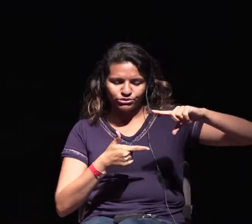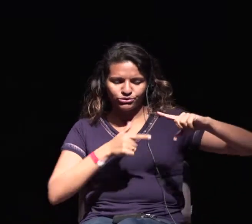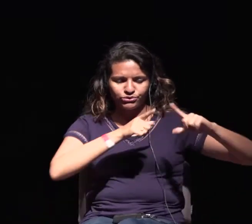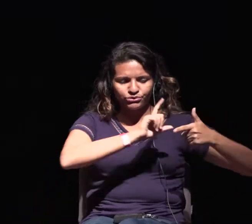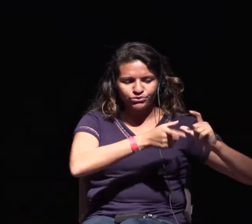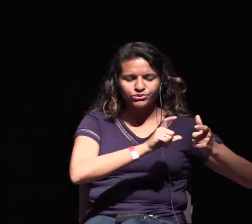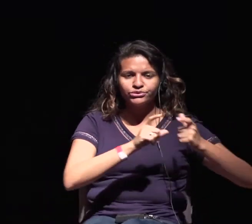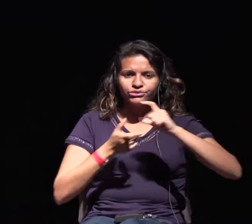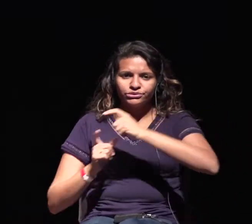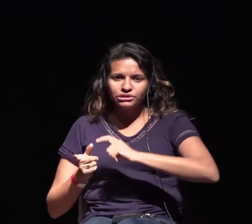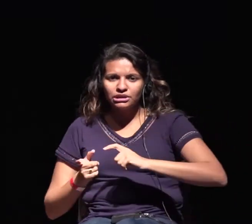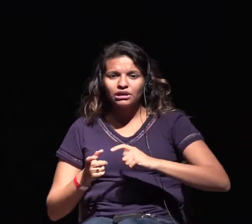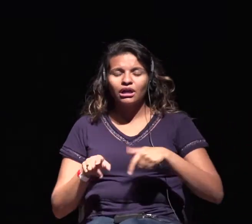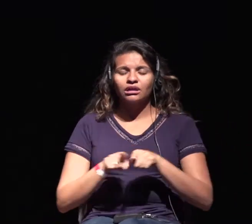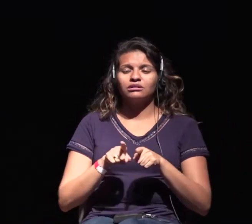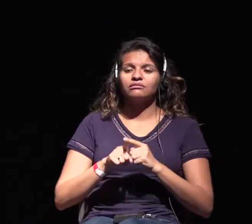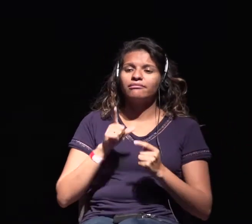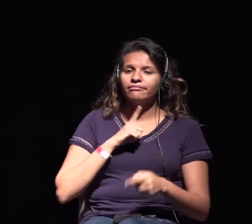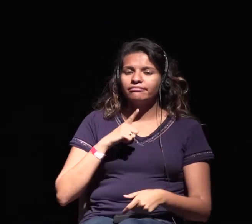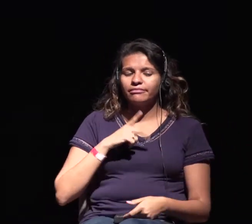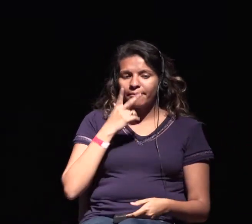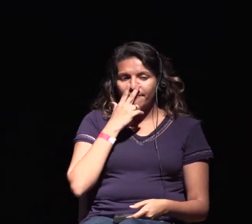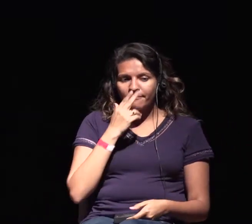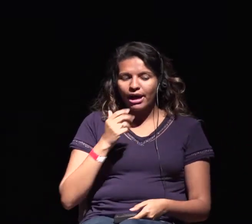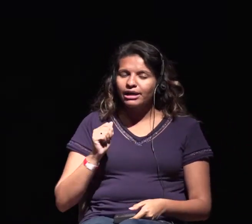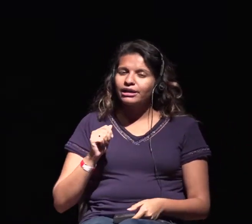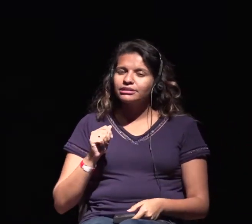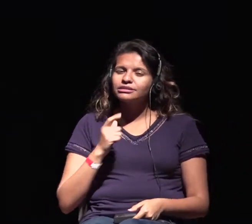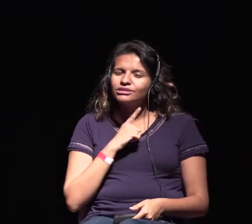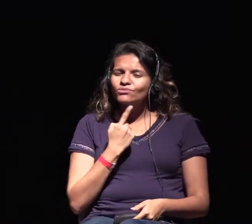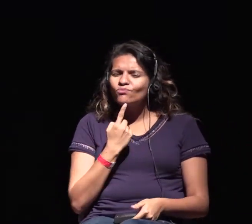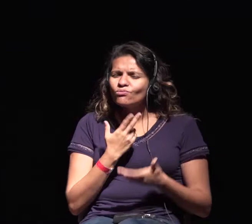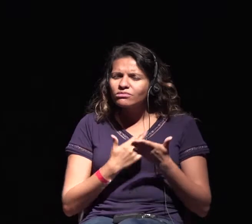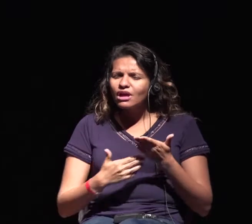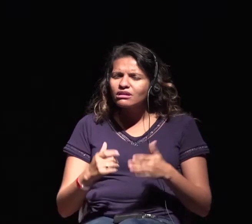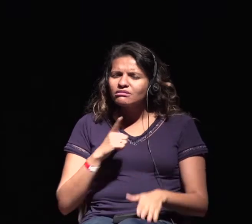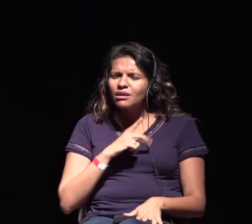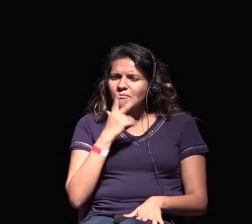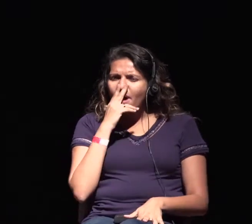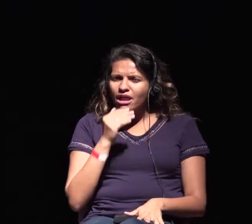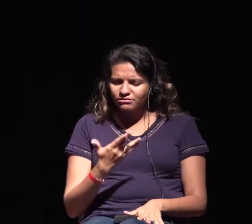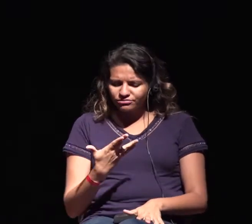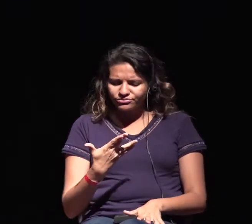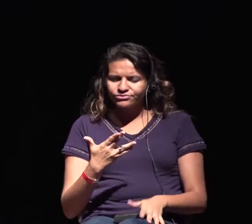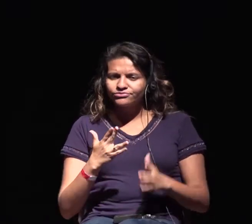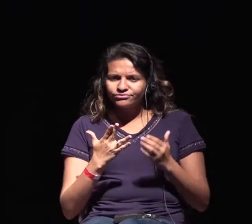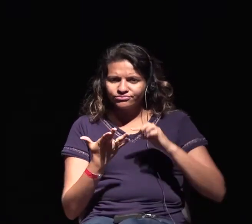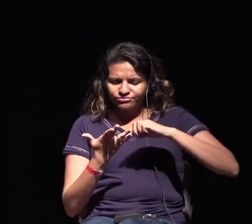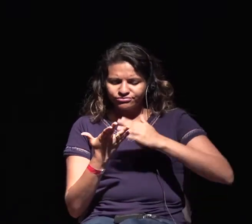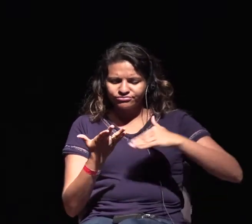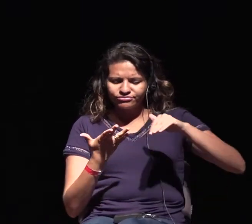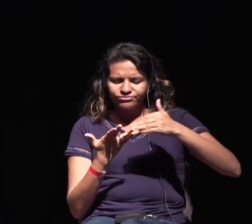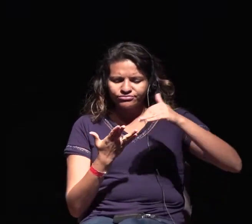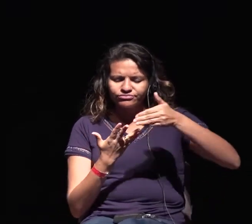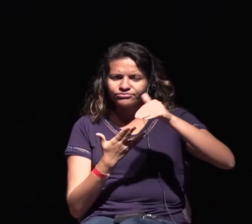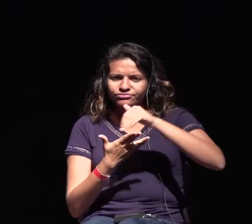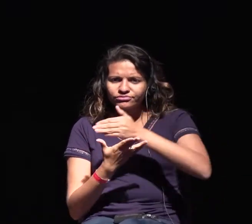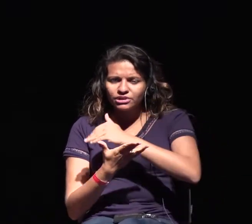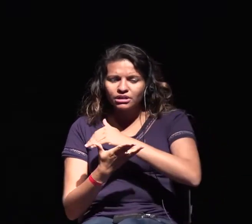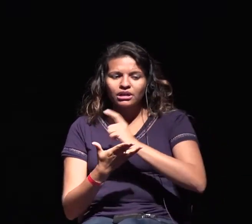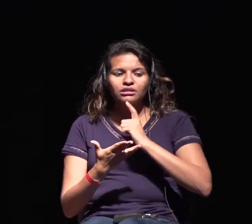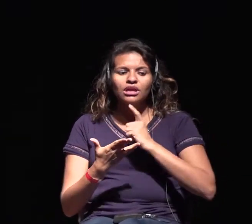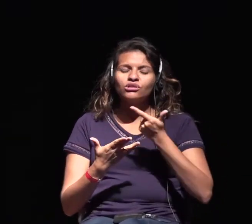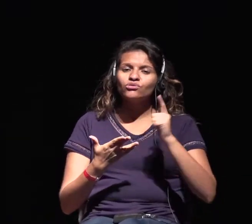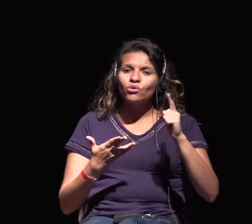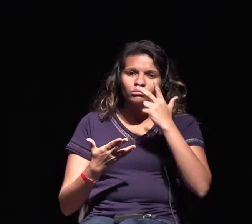hand. A scrawled tangle of lines are redrawn just below a different spiral. Certain